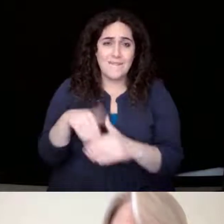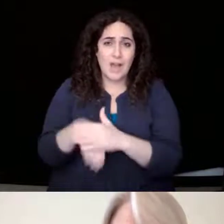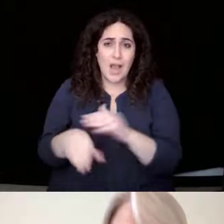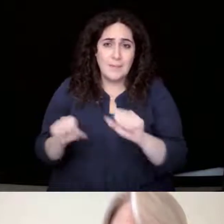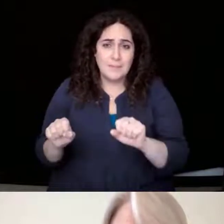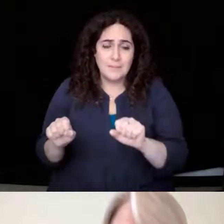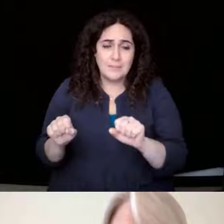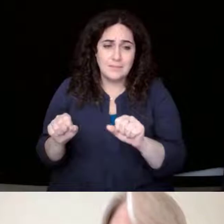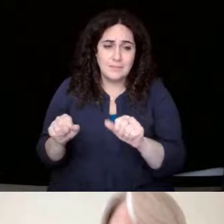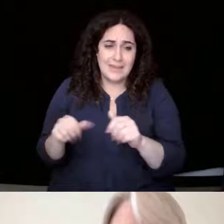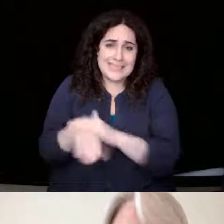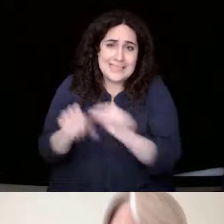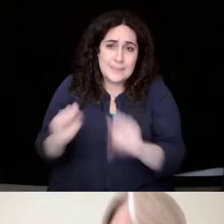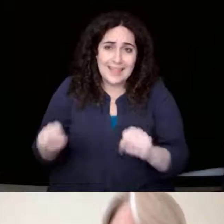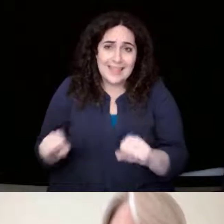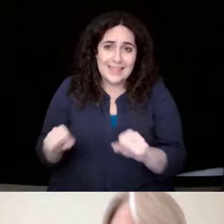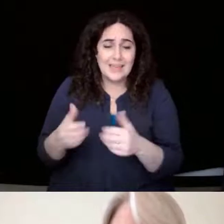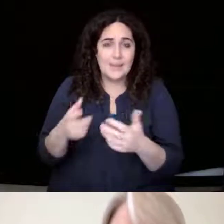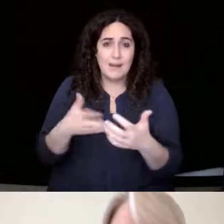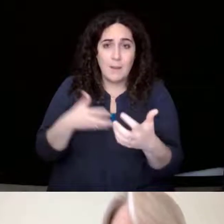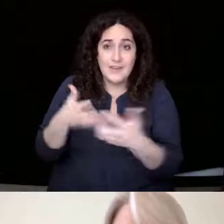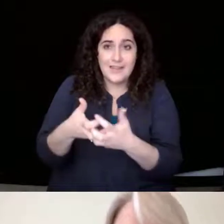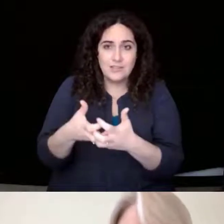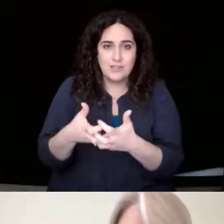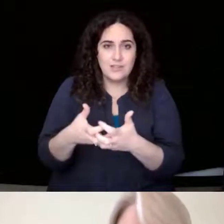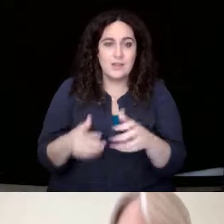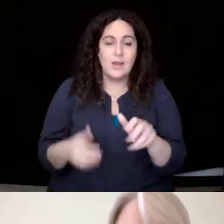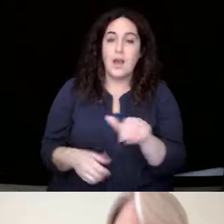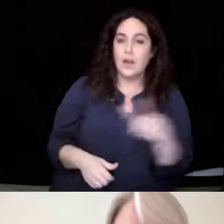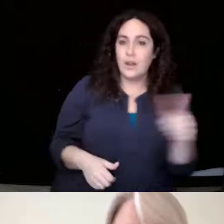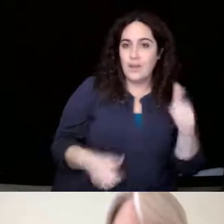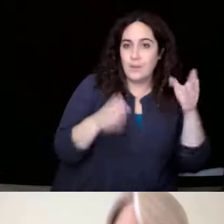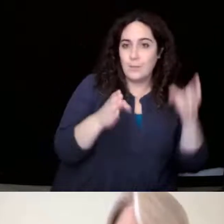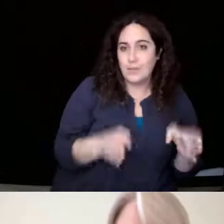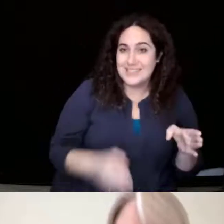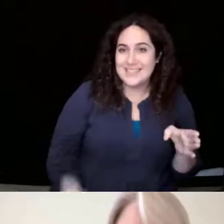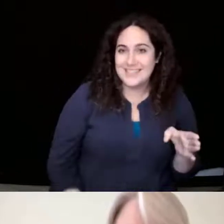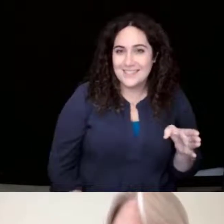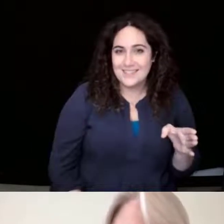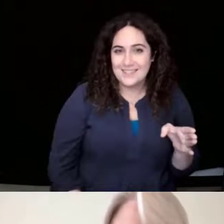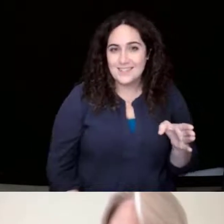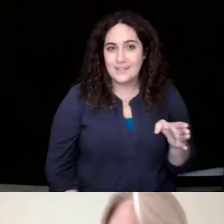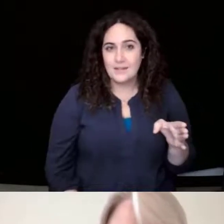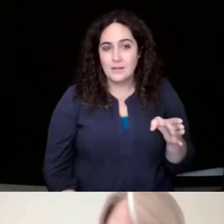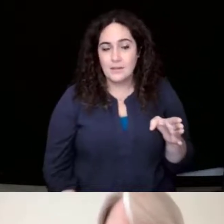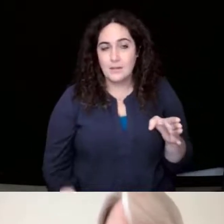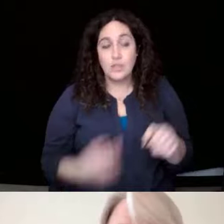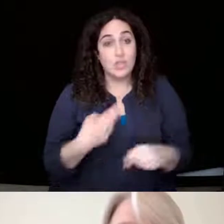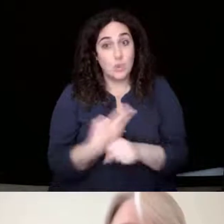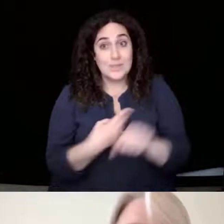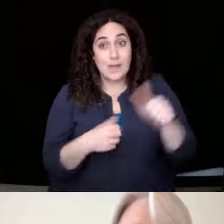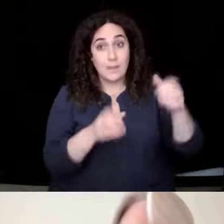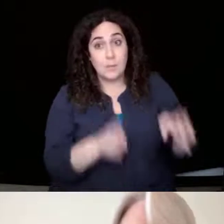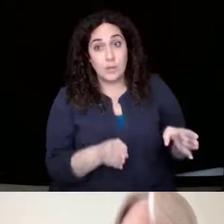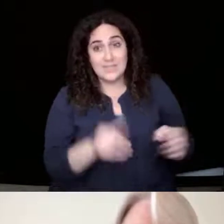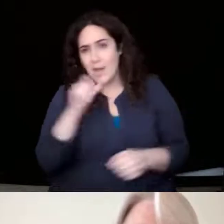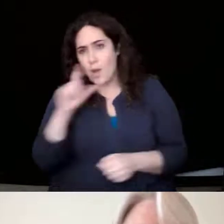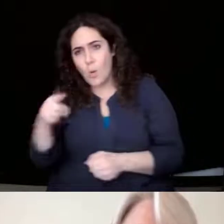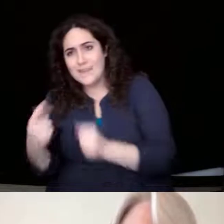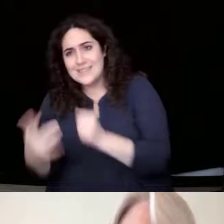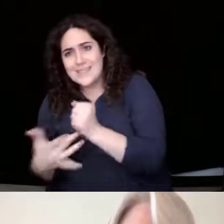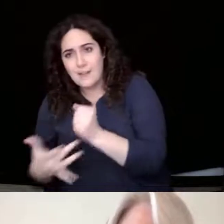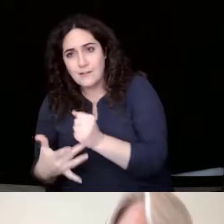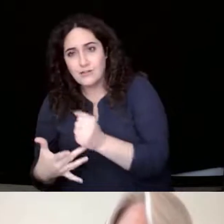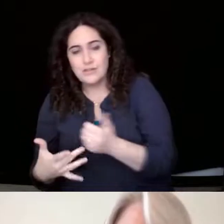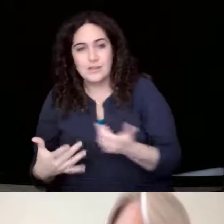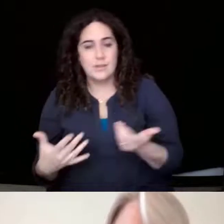being. Another human being is a mechanism for creating accessibility. Not a single